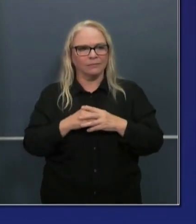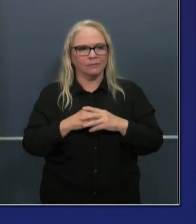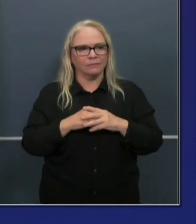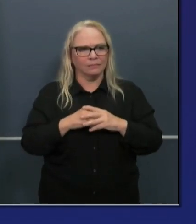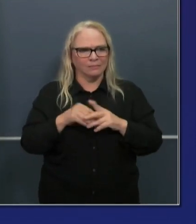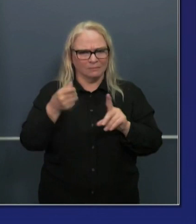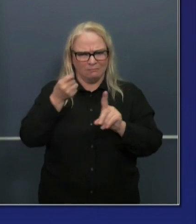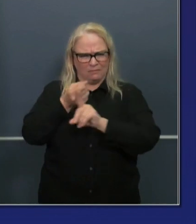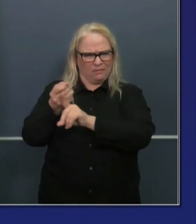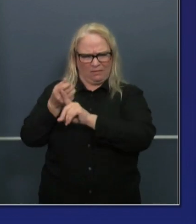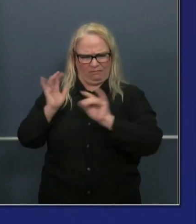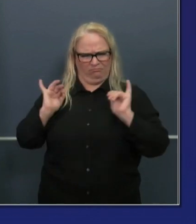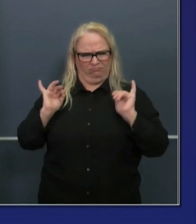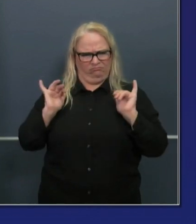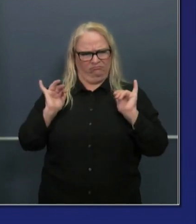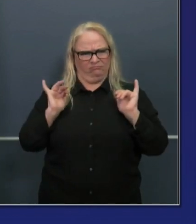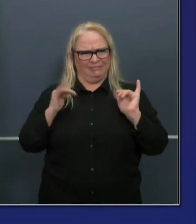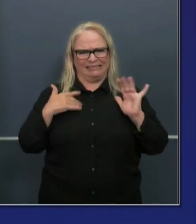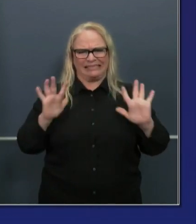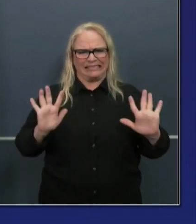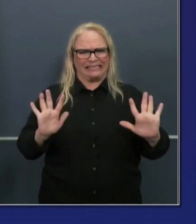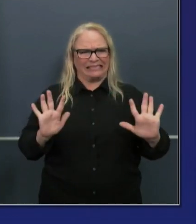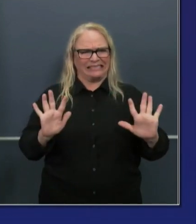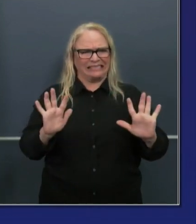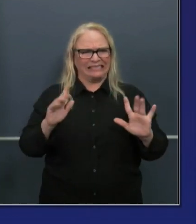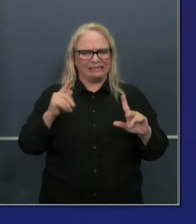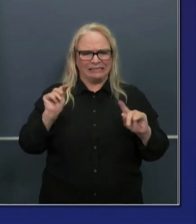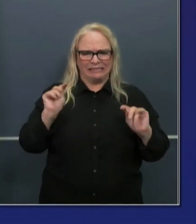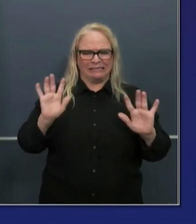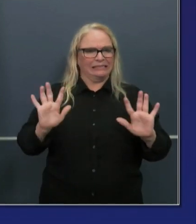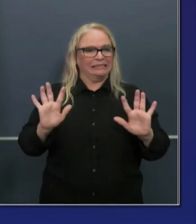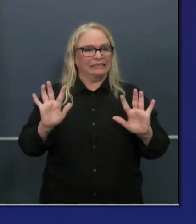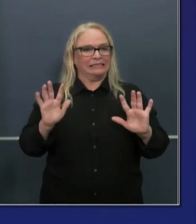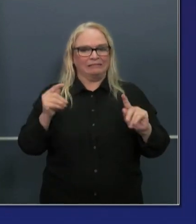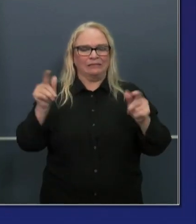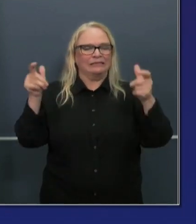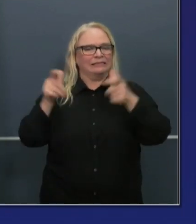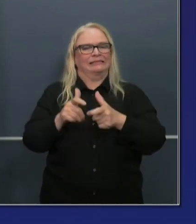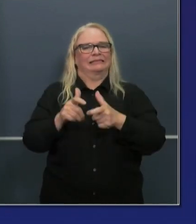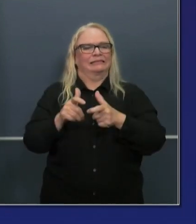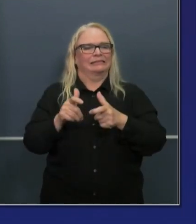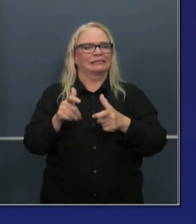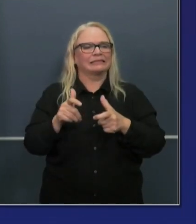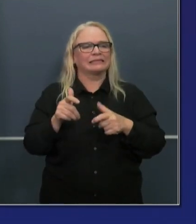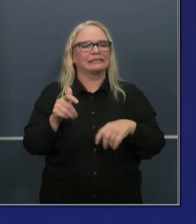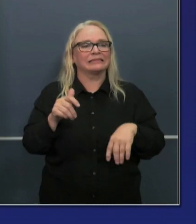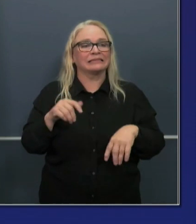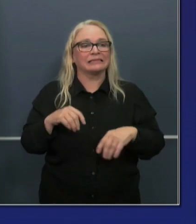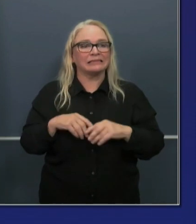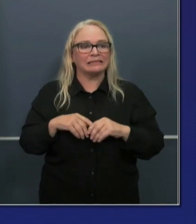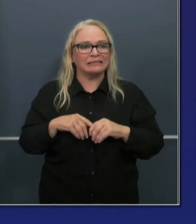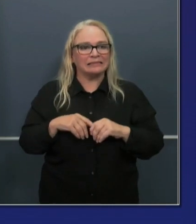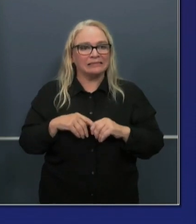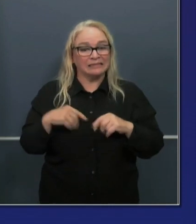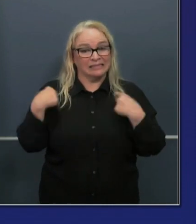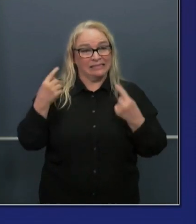at 6% over a 14-day period. 6% over the last 14-day period. Let